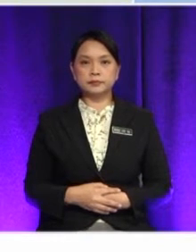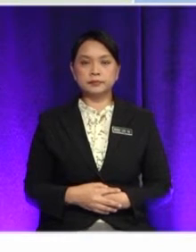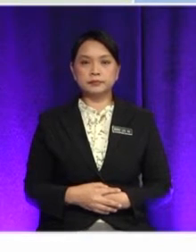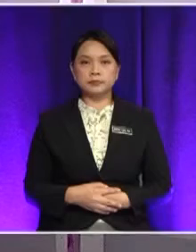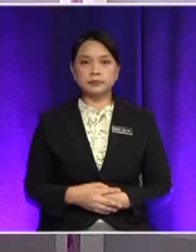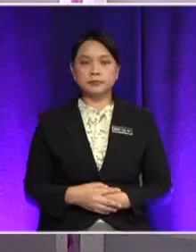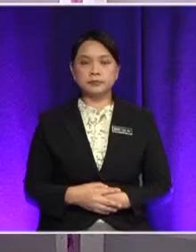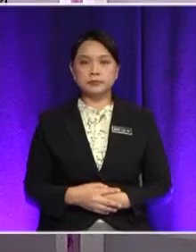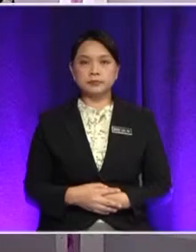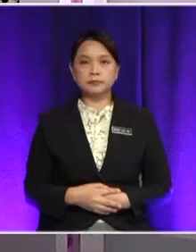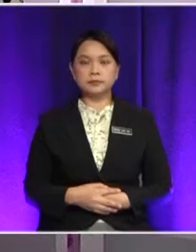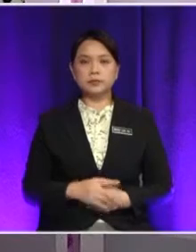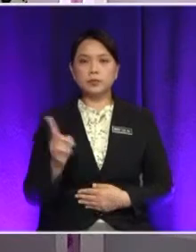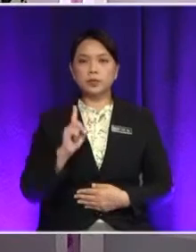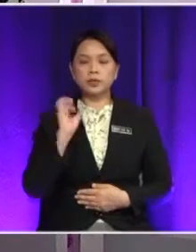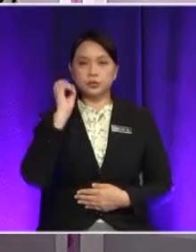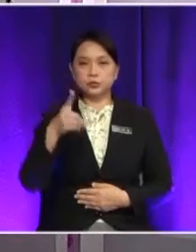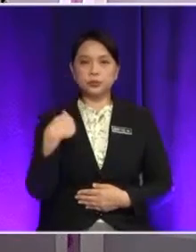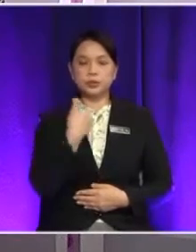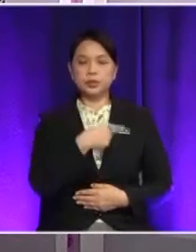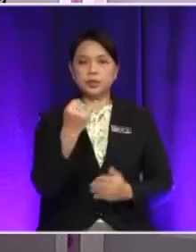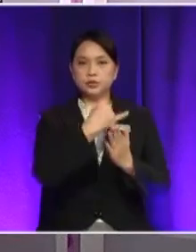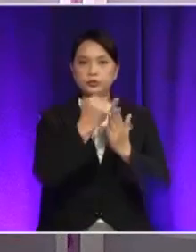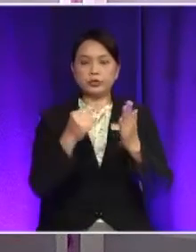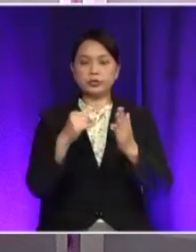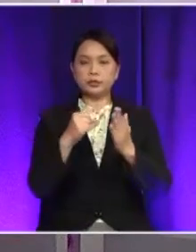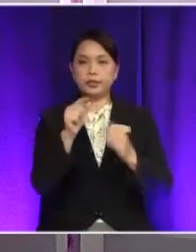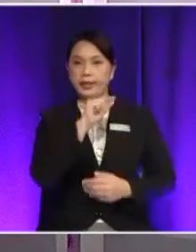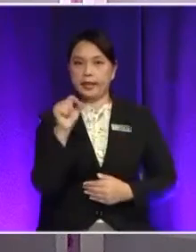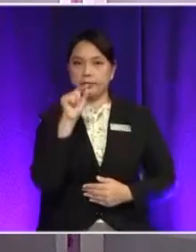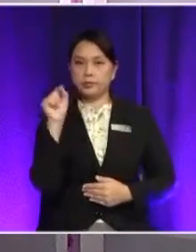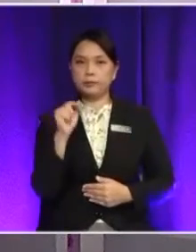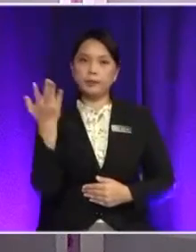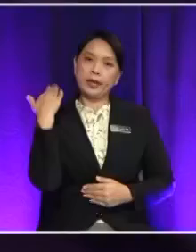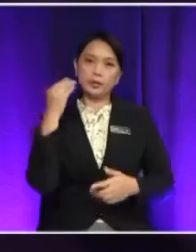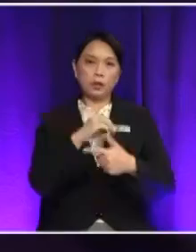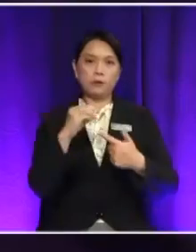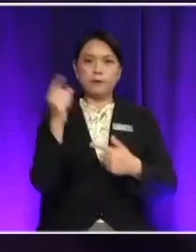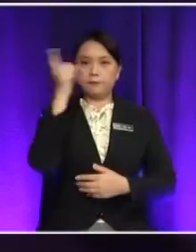Right. So because of that, where should we draw the arrow, Alia? To the back or to the front?